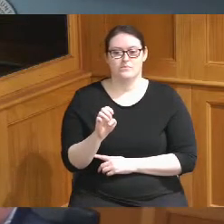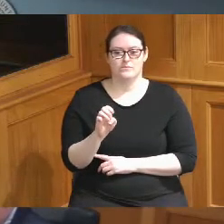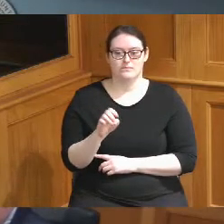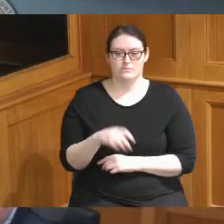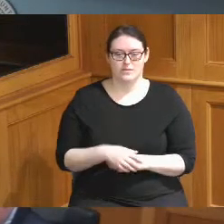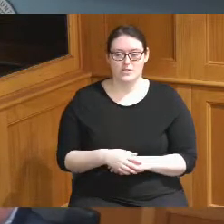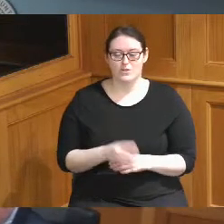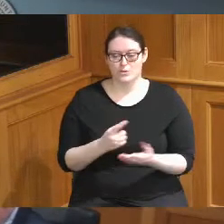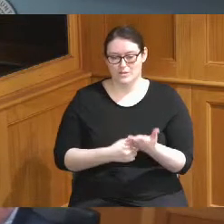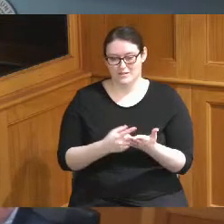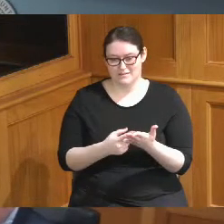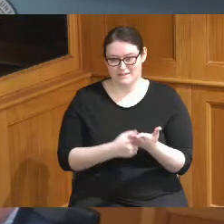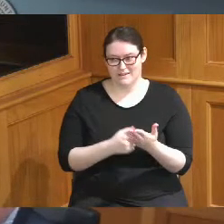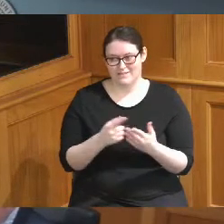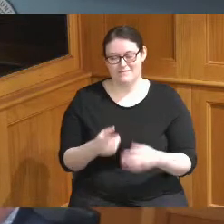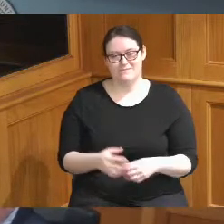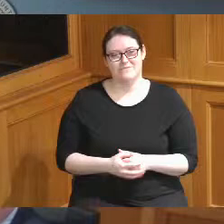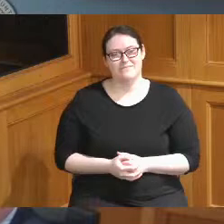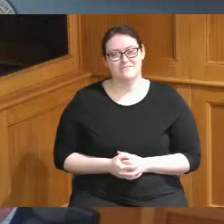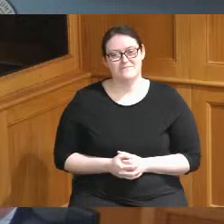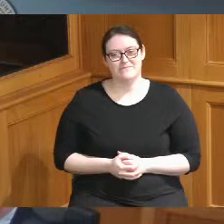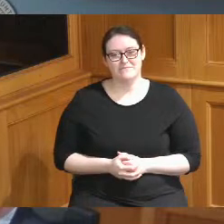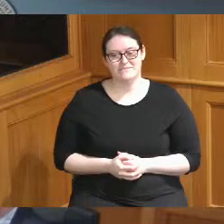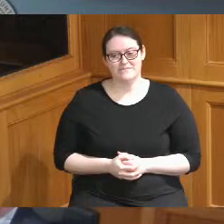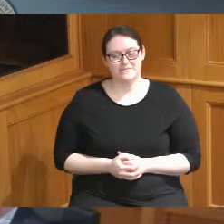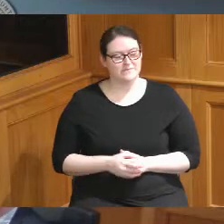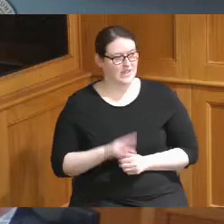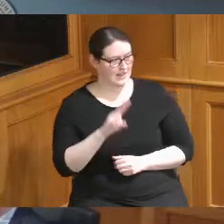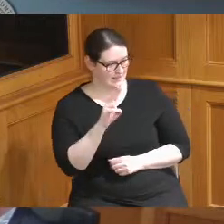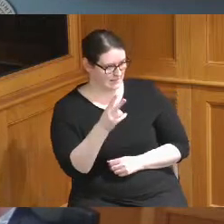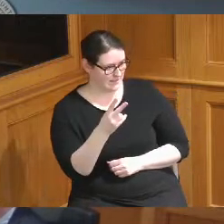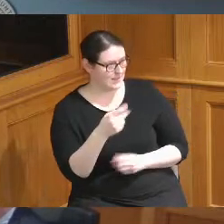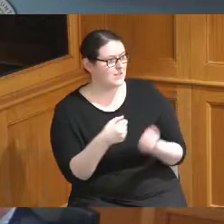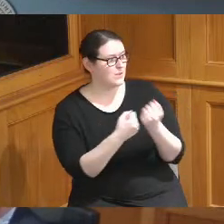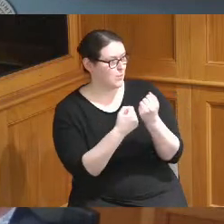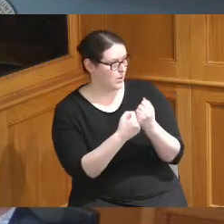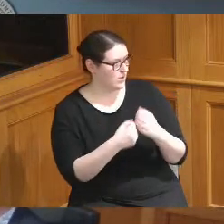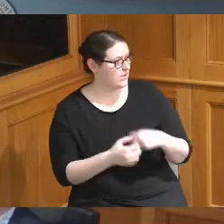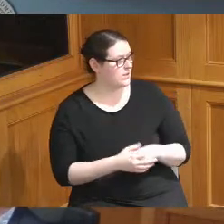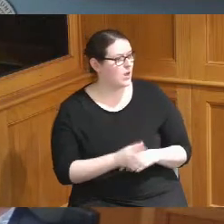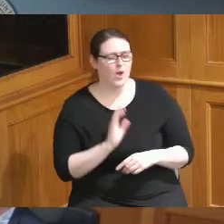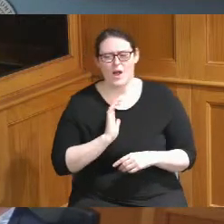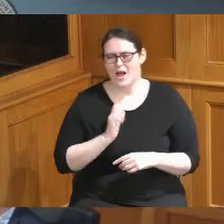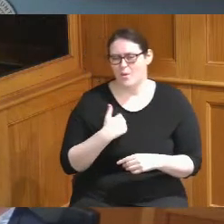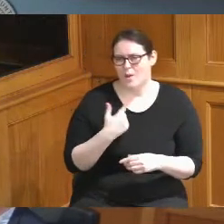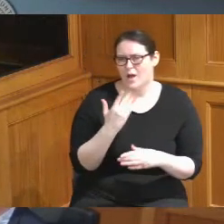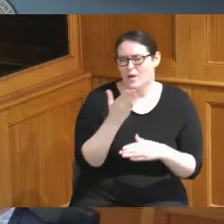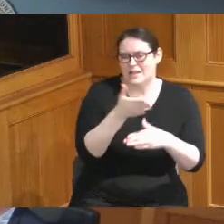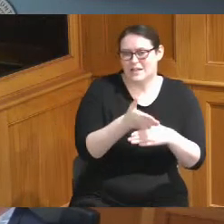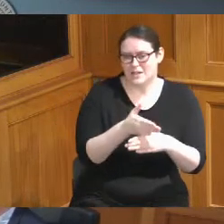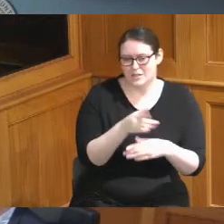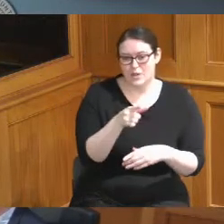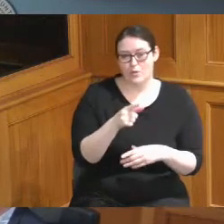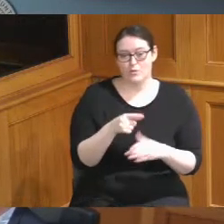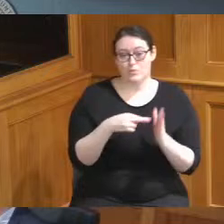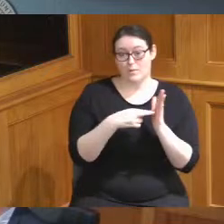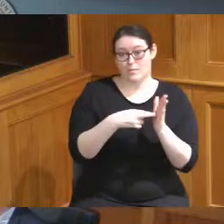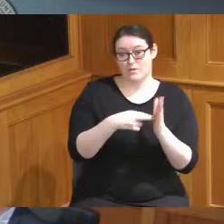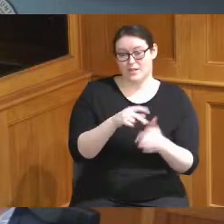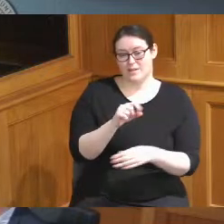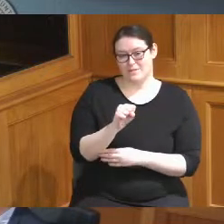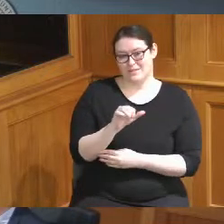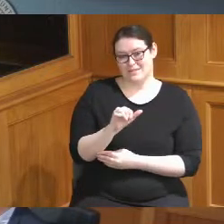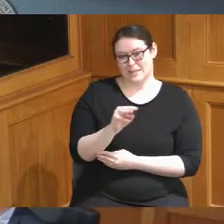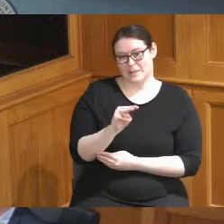12122G4 to discuss collective bargaining. Second, can I interrupt for one? The representative from Sims Township was here. Oh. And we didn't